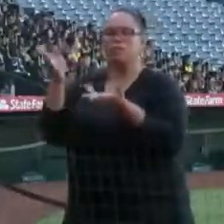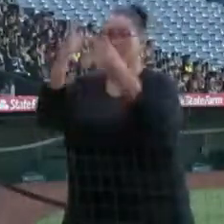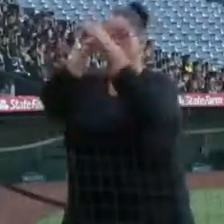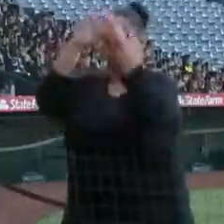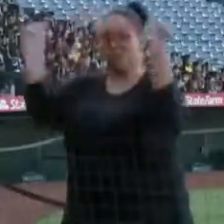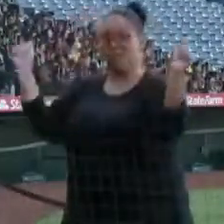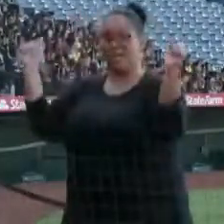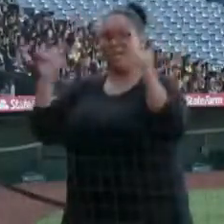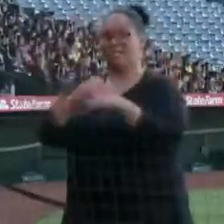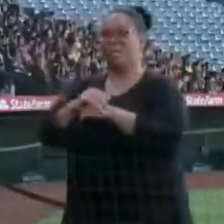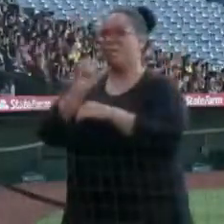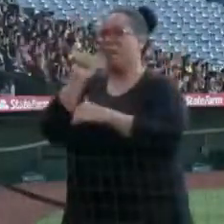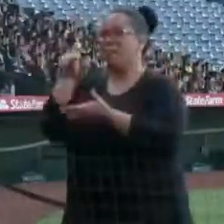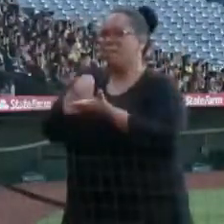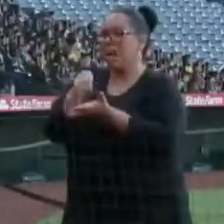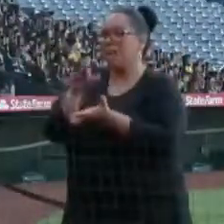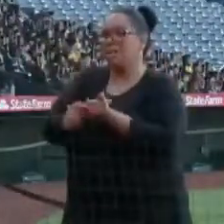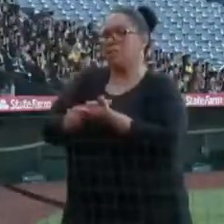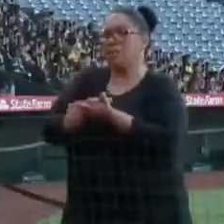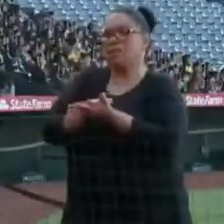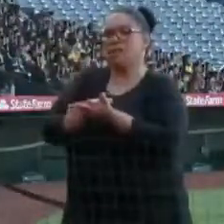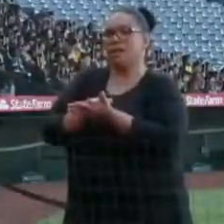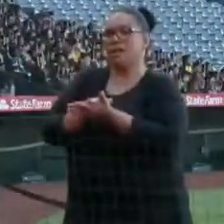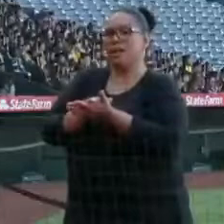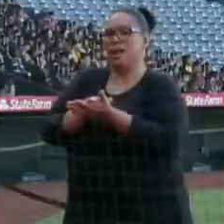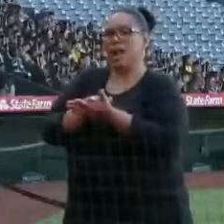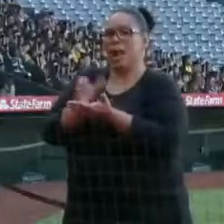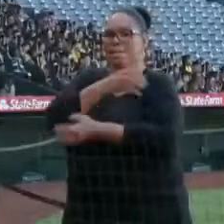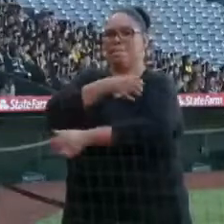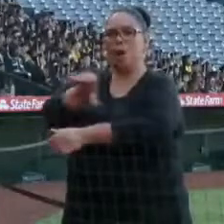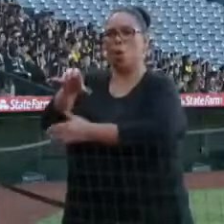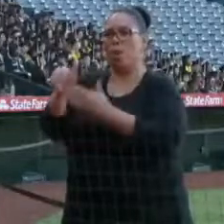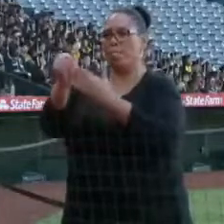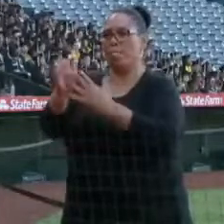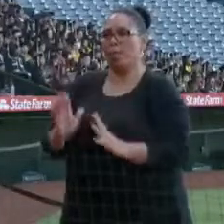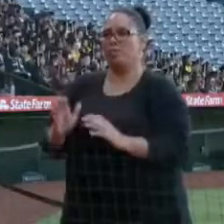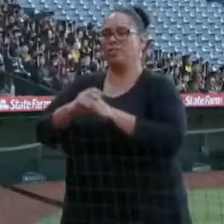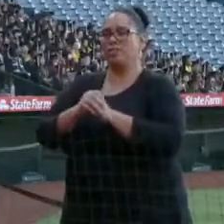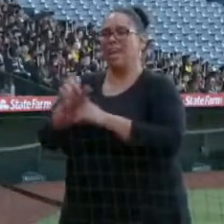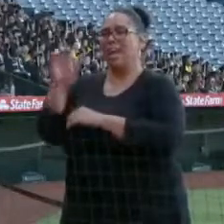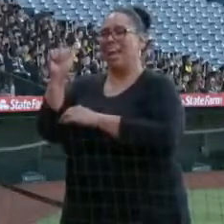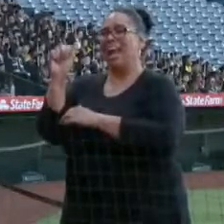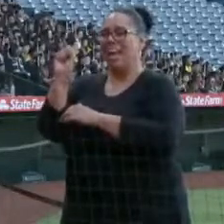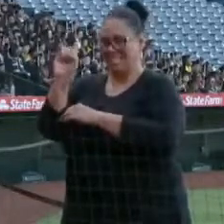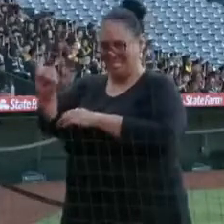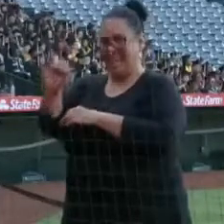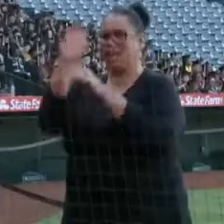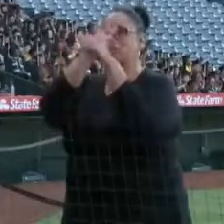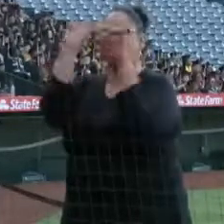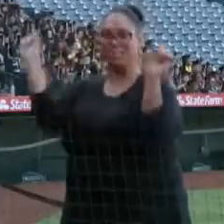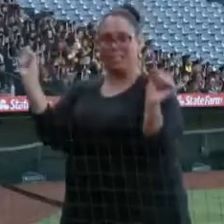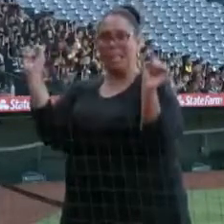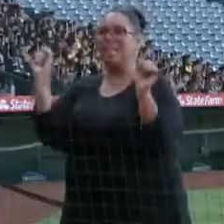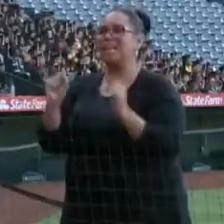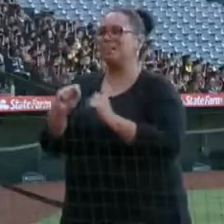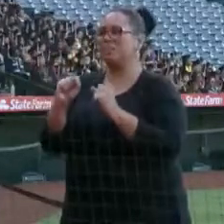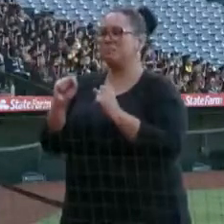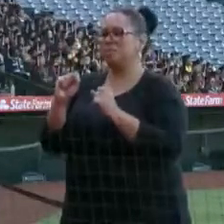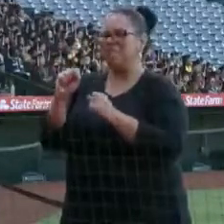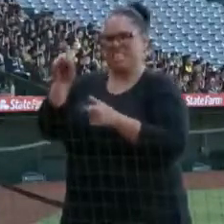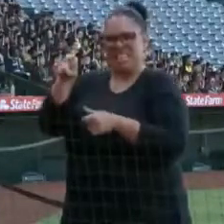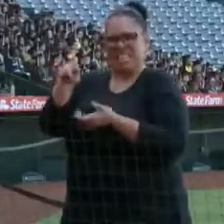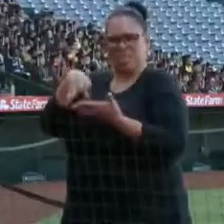president for Undocumented Empowered Leaders. As ASI president, he has put the needs of students